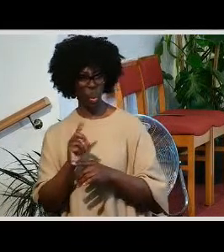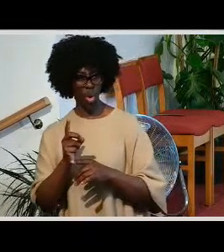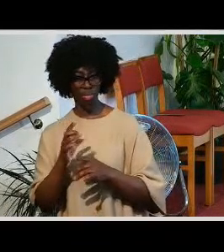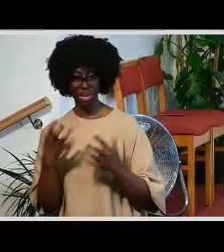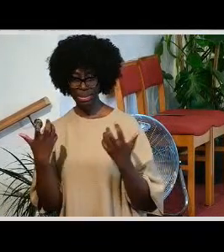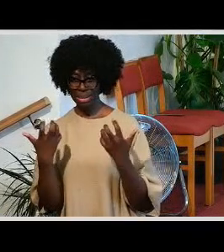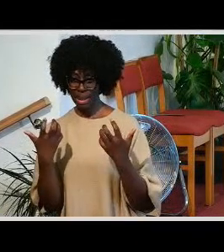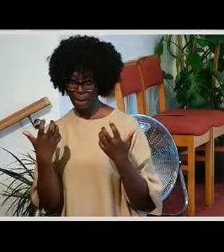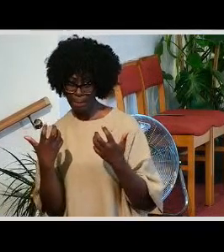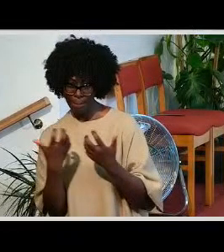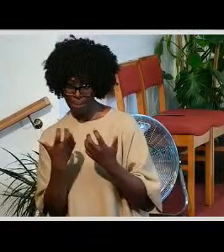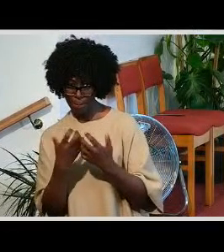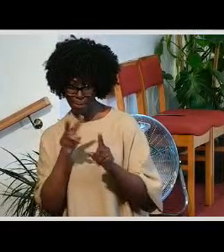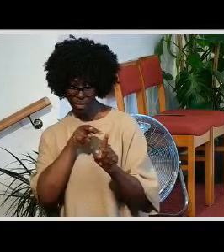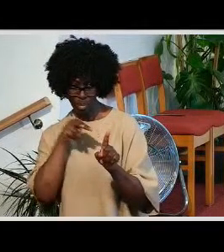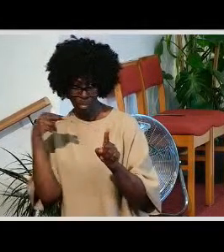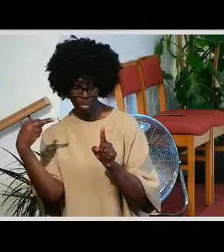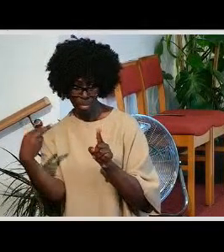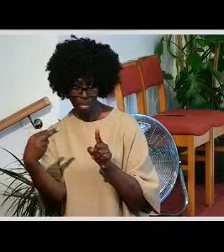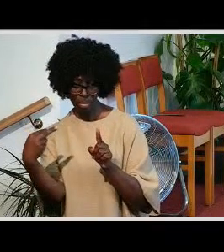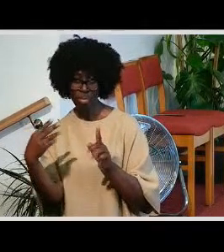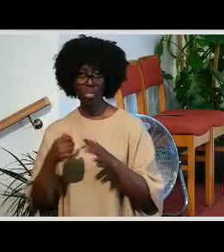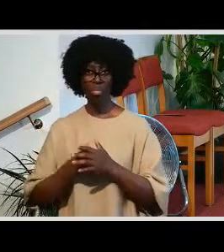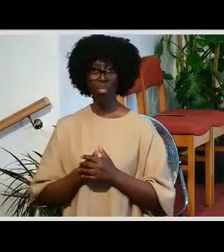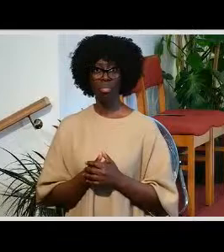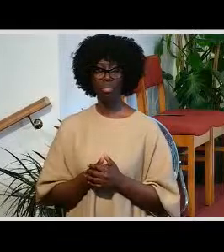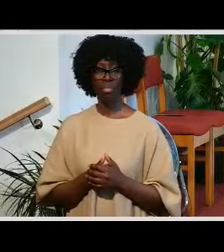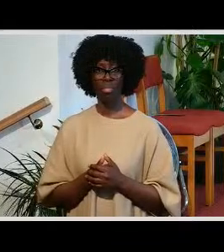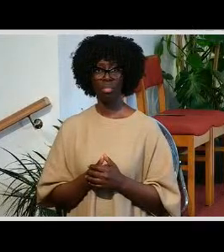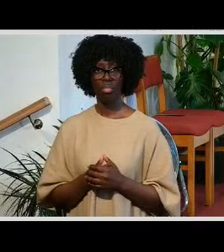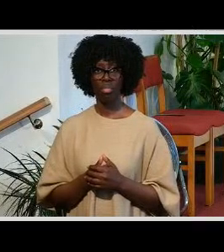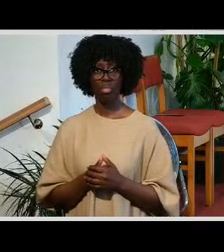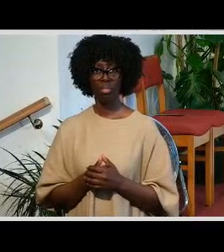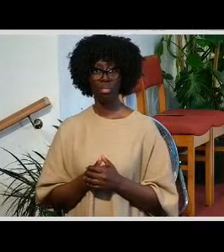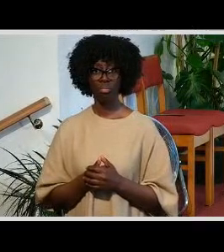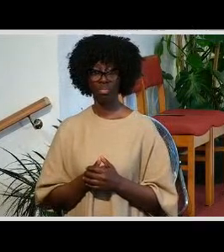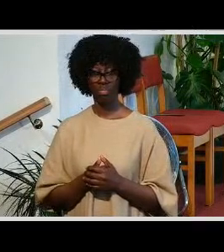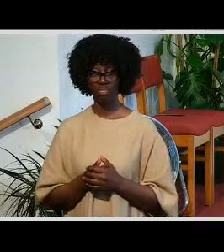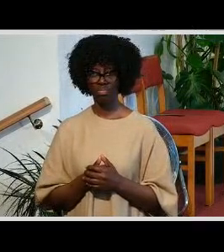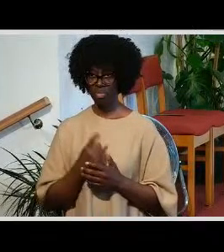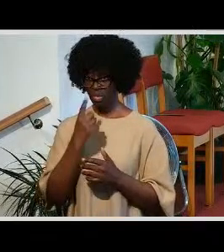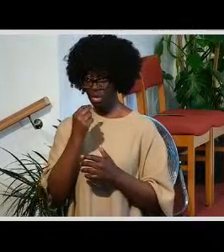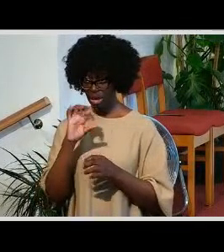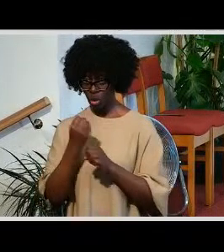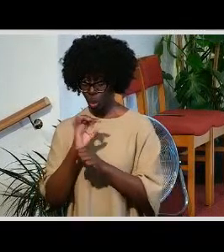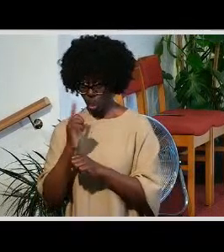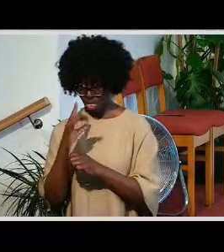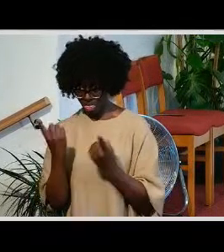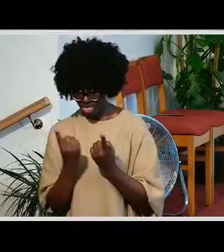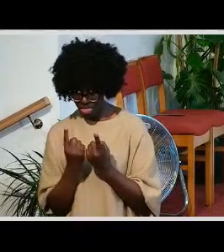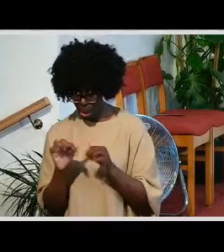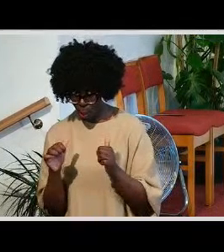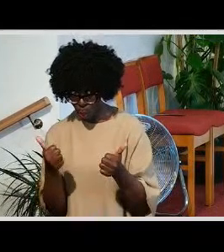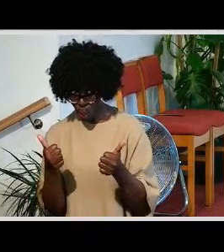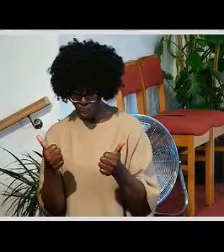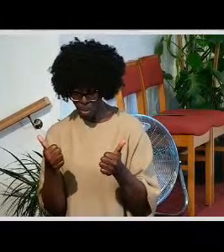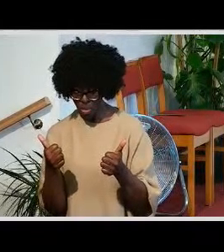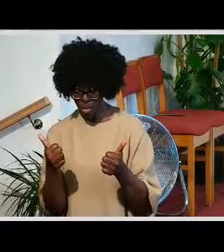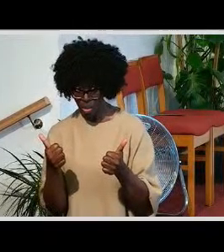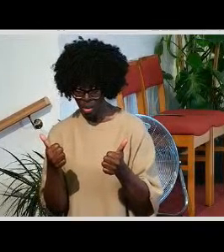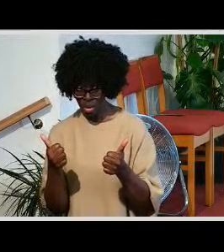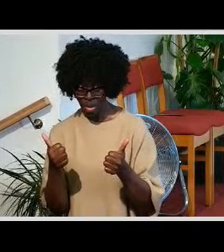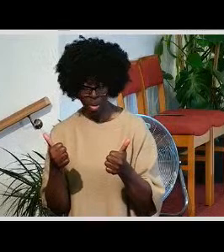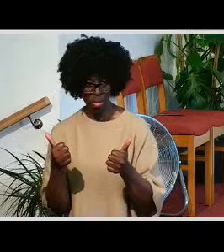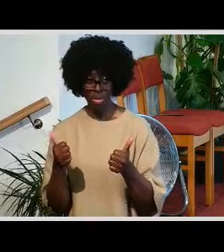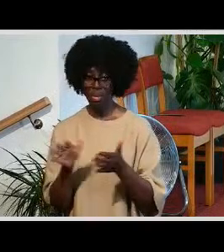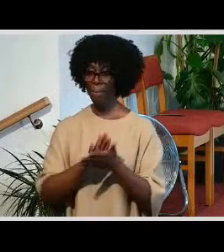the italics writing, if you can do just one thing well, you're needed